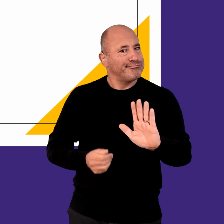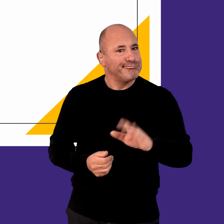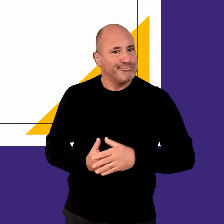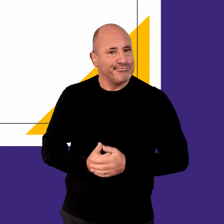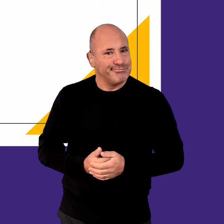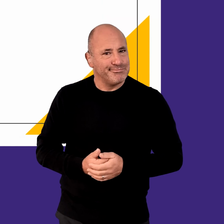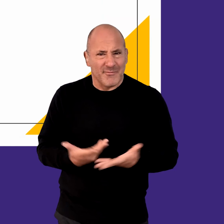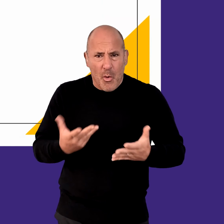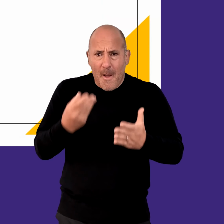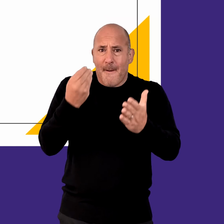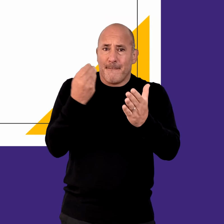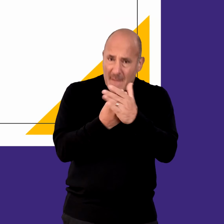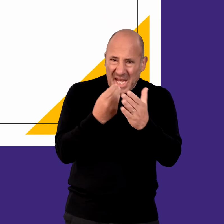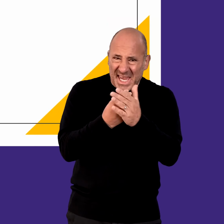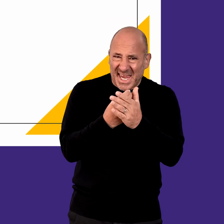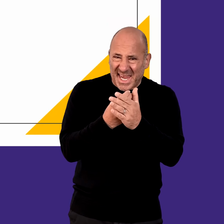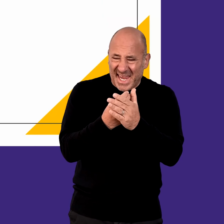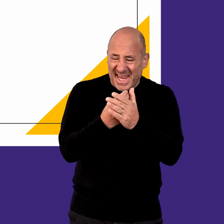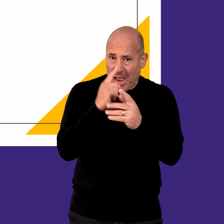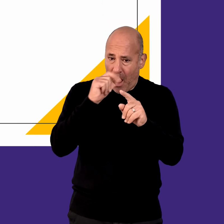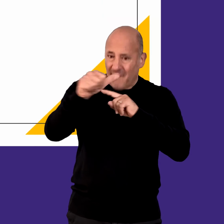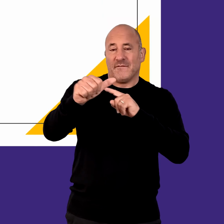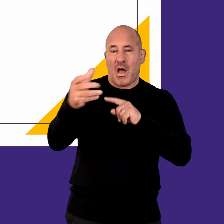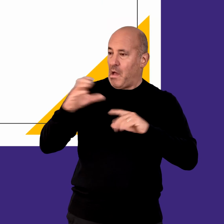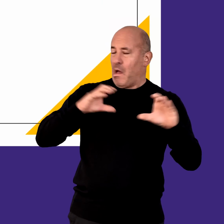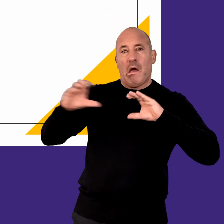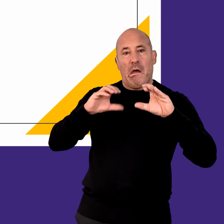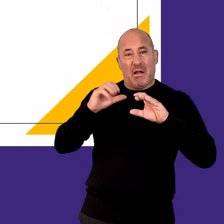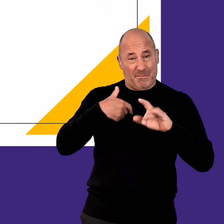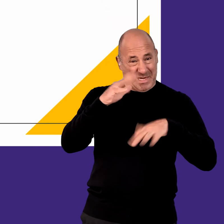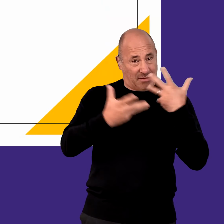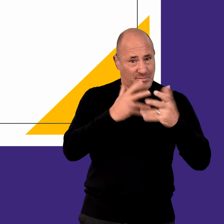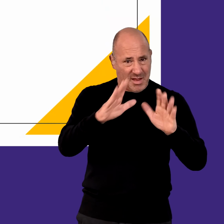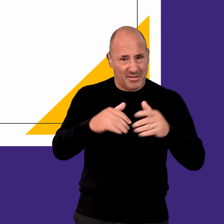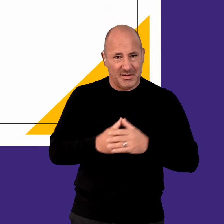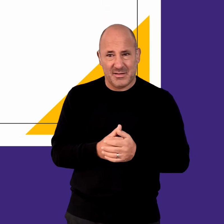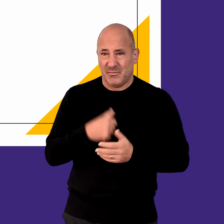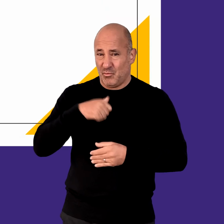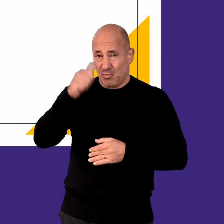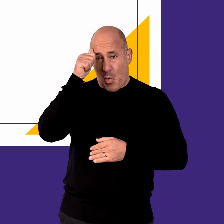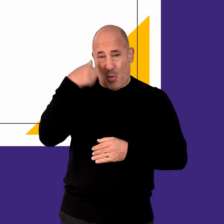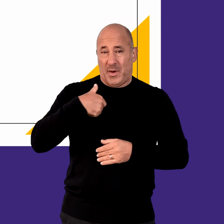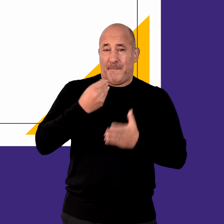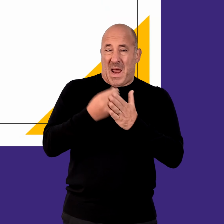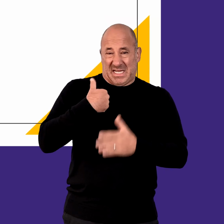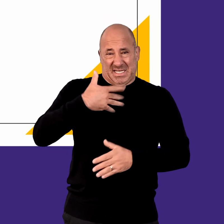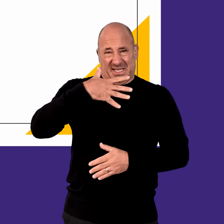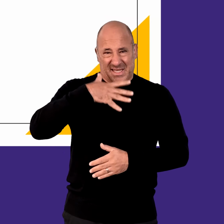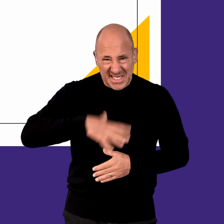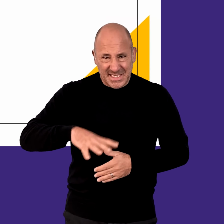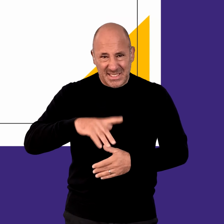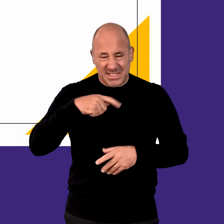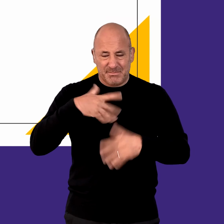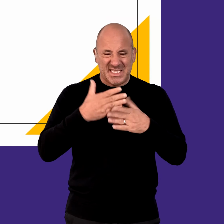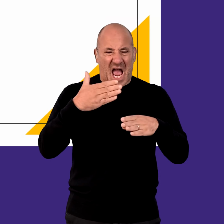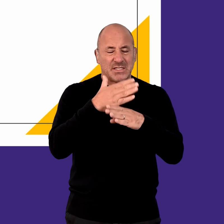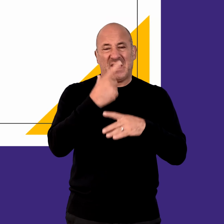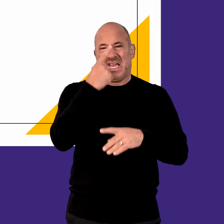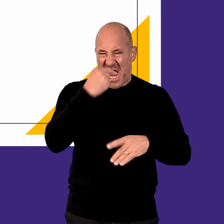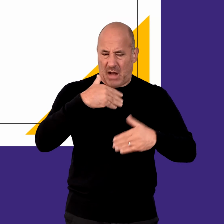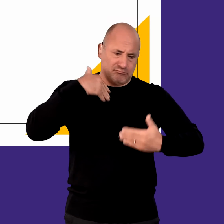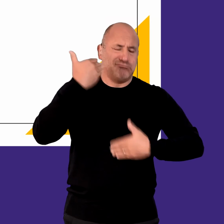money. And yeah, of course, money may follow, as you've seen in some of the examples I've given. And we all know we need it, and we all know we need